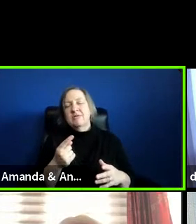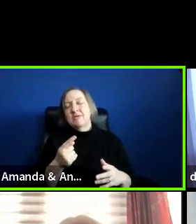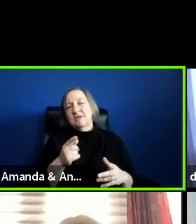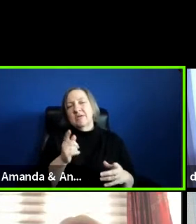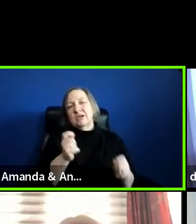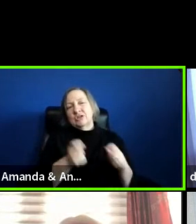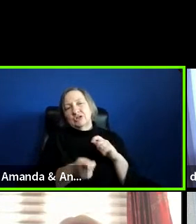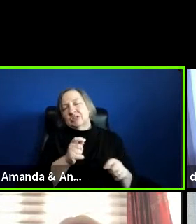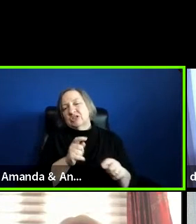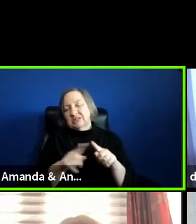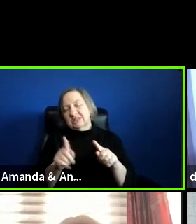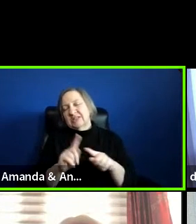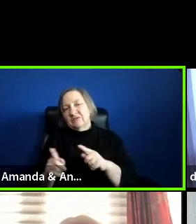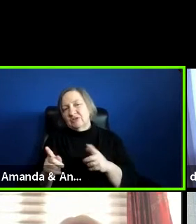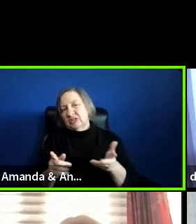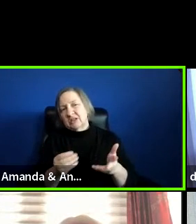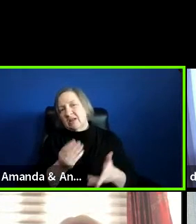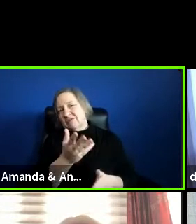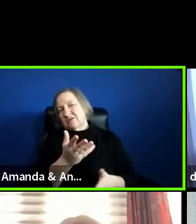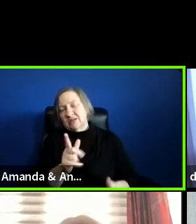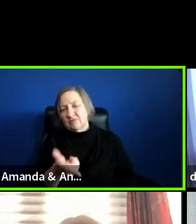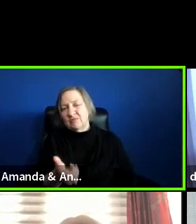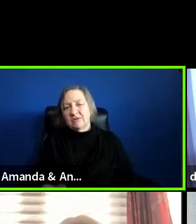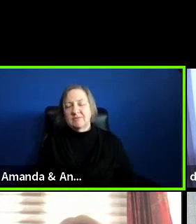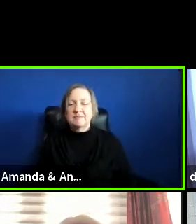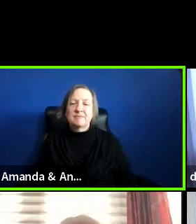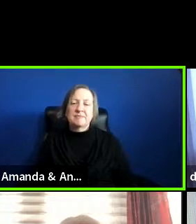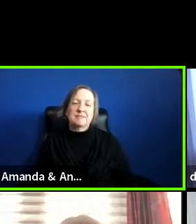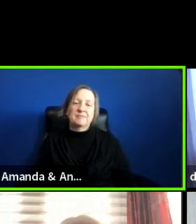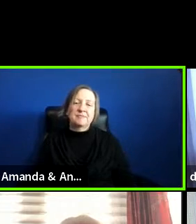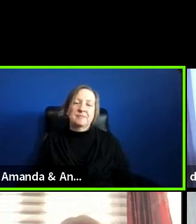and the differences. Yeah. So probably even if it's a range.